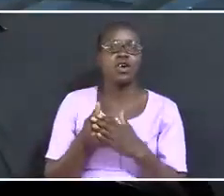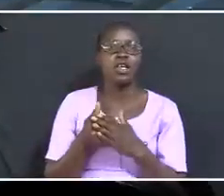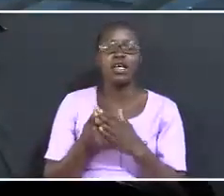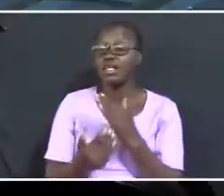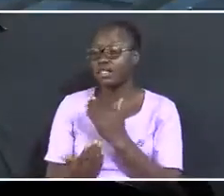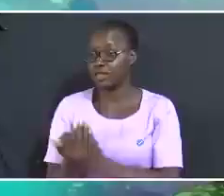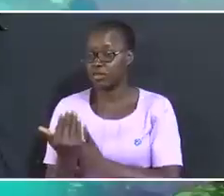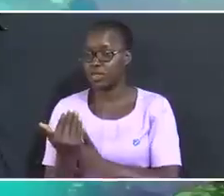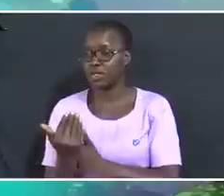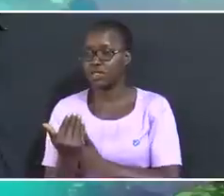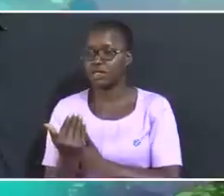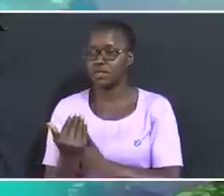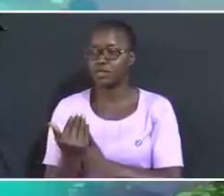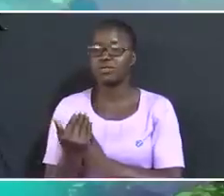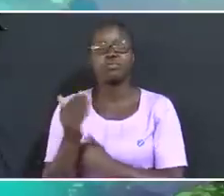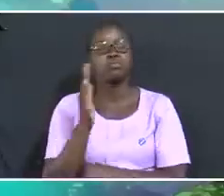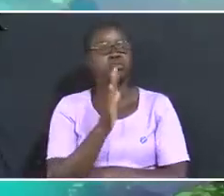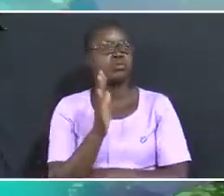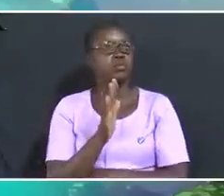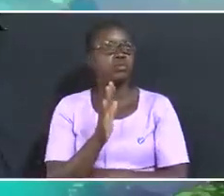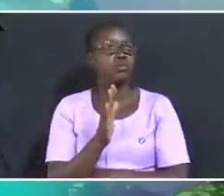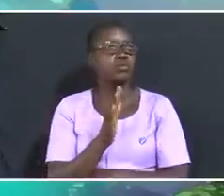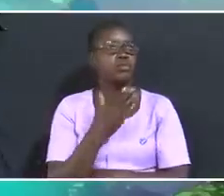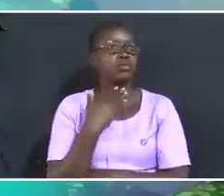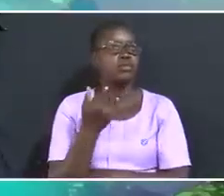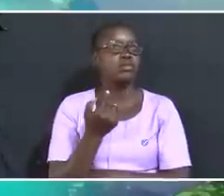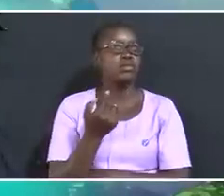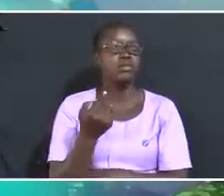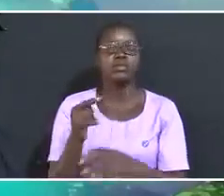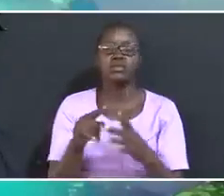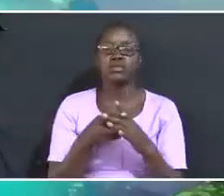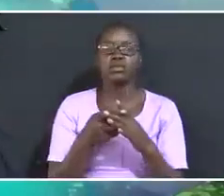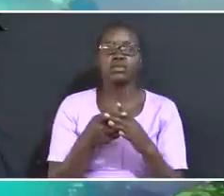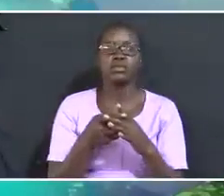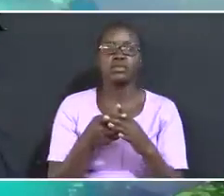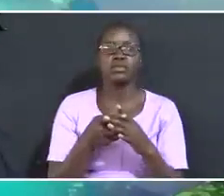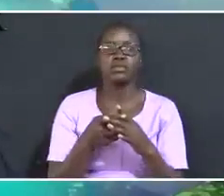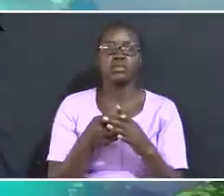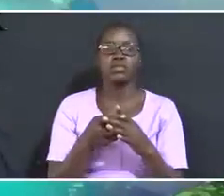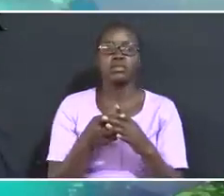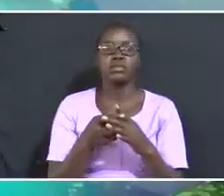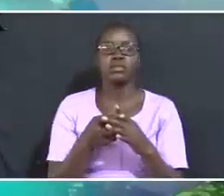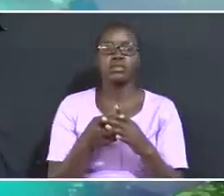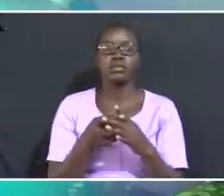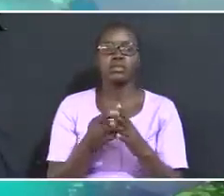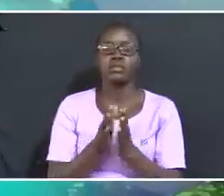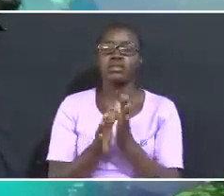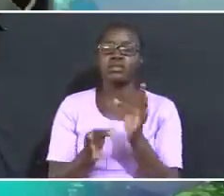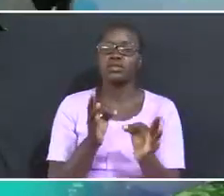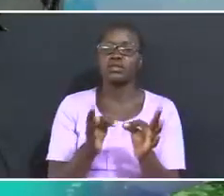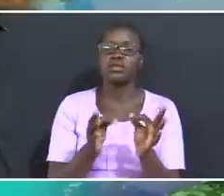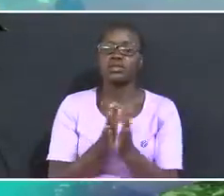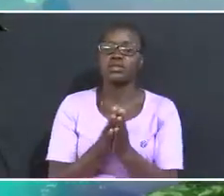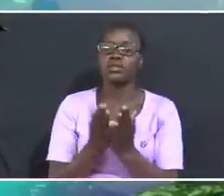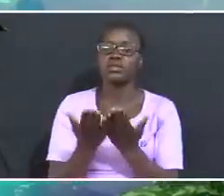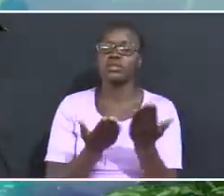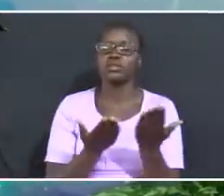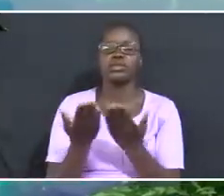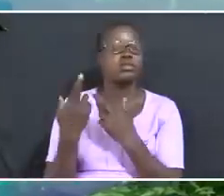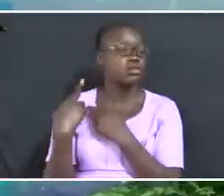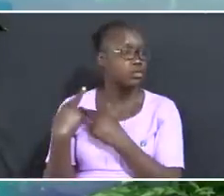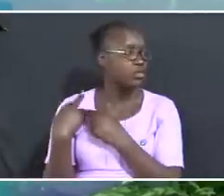morning, this afternoon, I want to begin doing justice to this Sabbath's